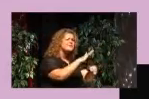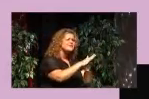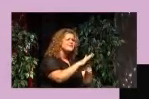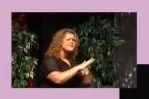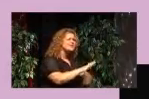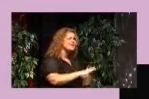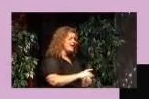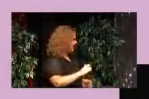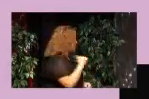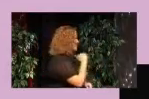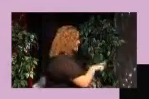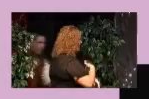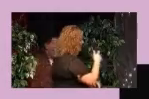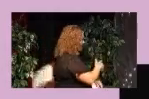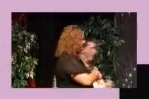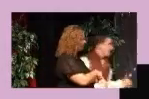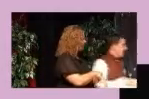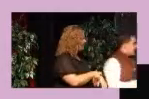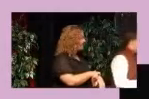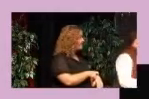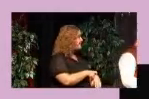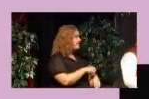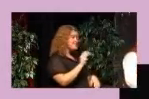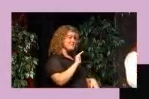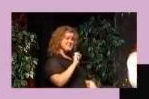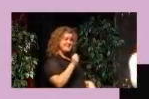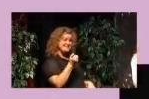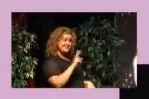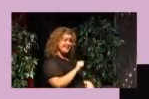I shan't be long. Mezrin! What?